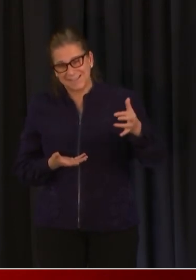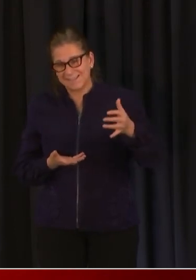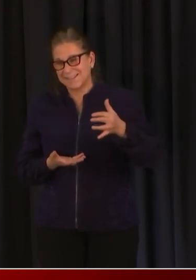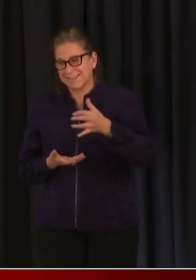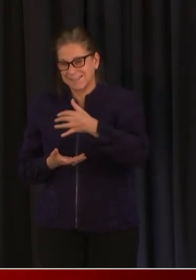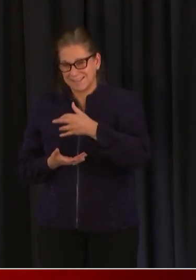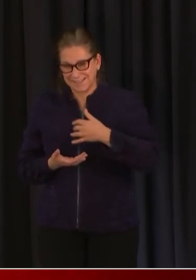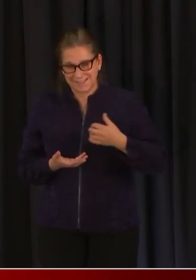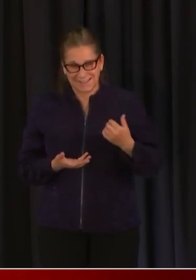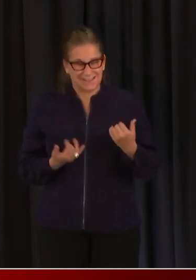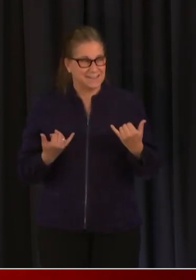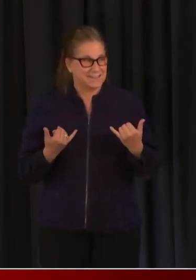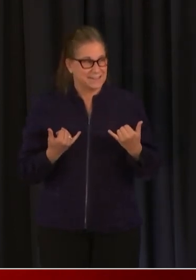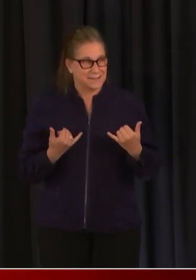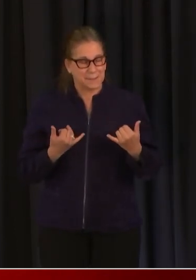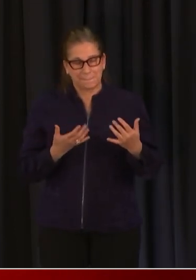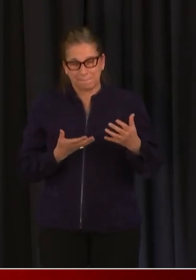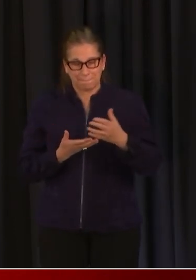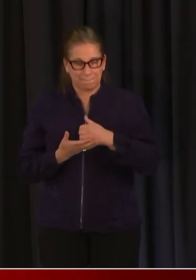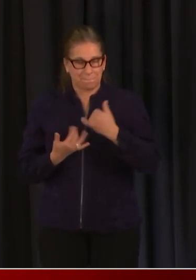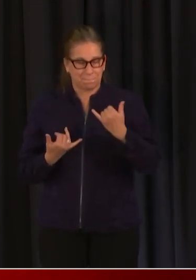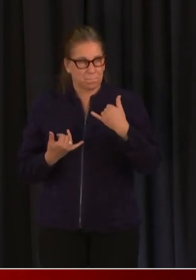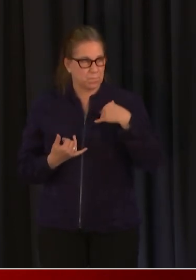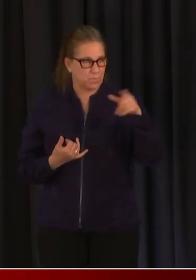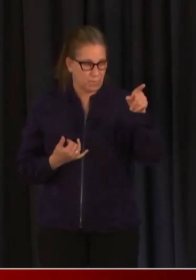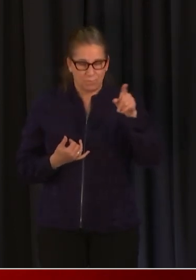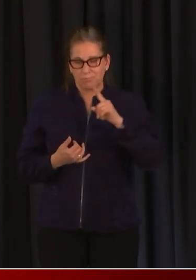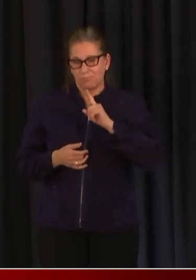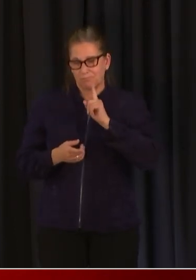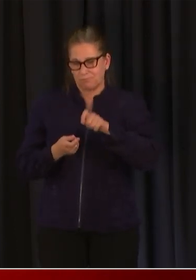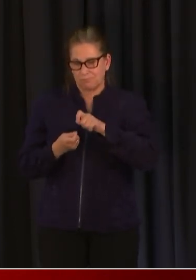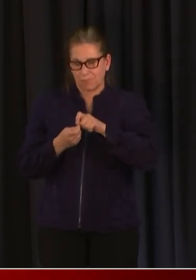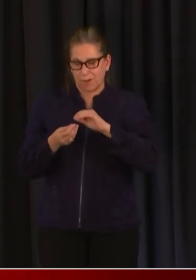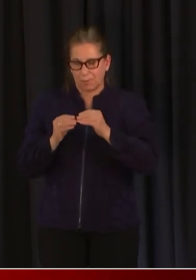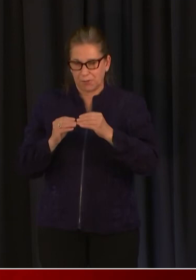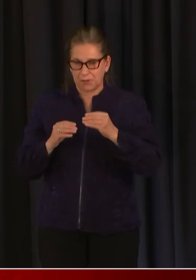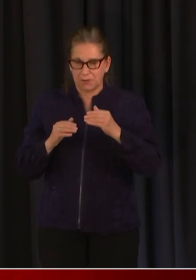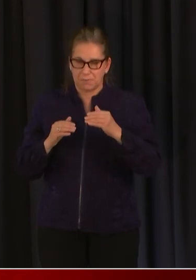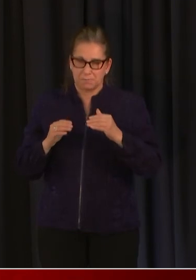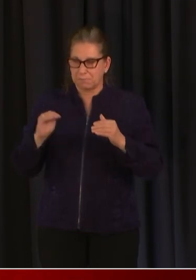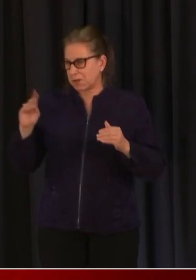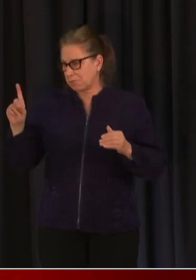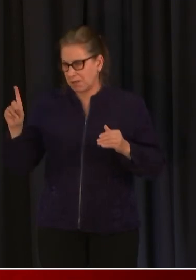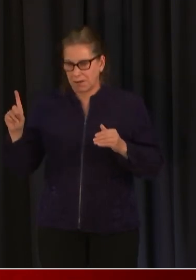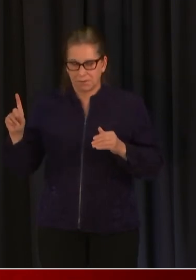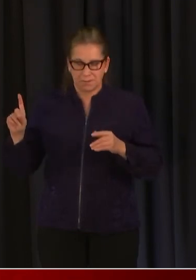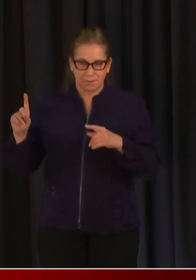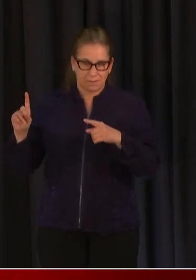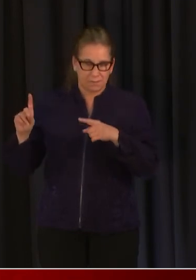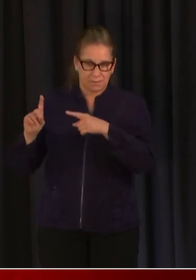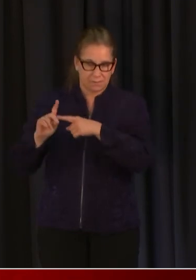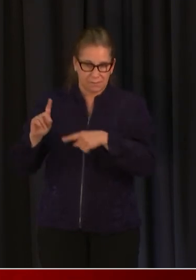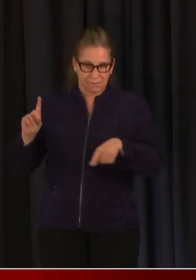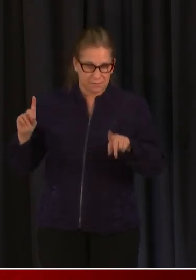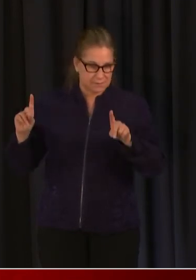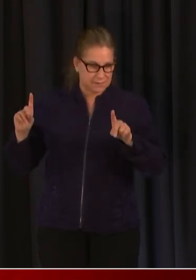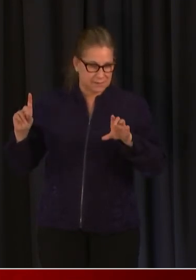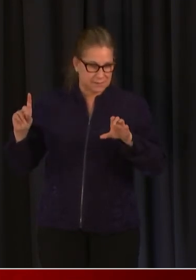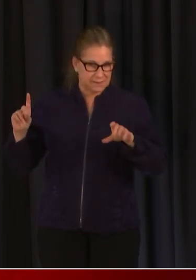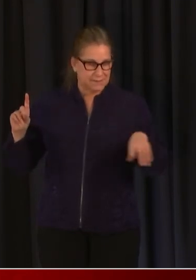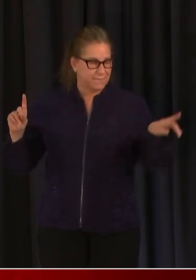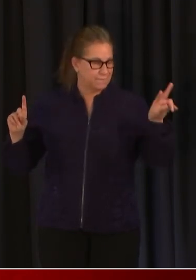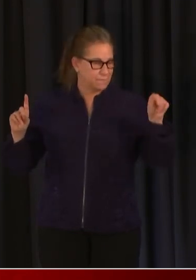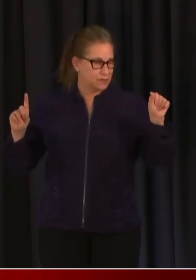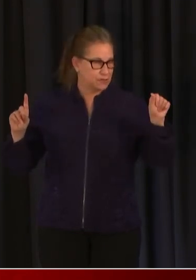some increases because we're finding that our residents have been vaccinated ranging anywhere from Maryland to the Virgin Islands. So